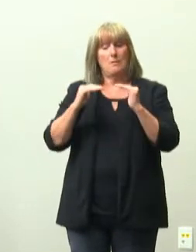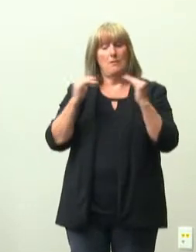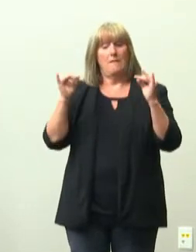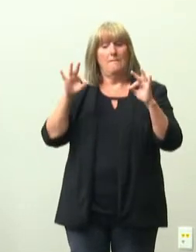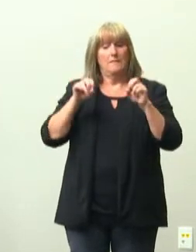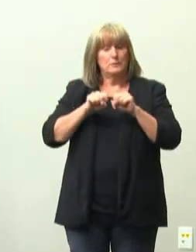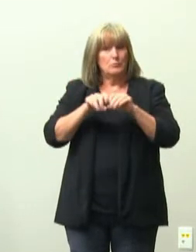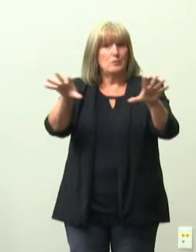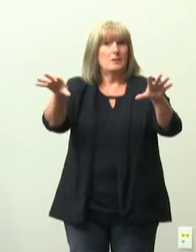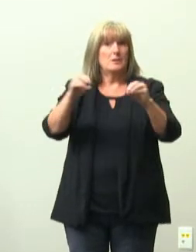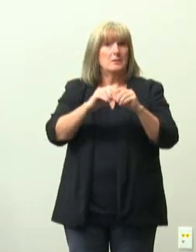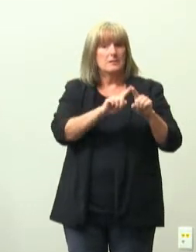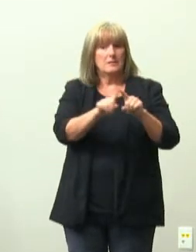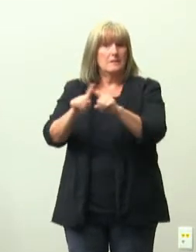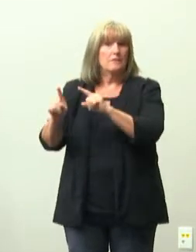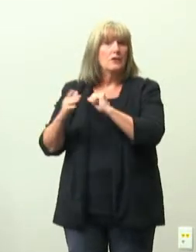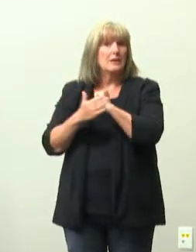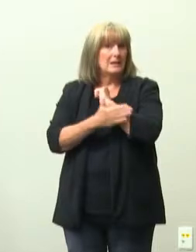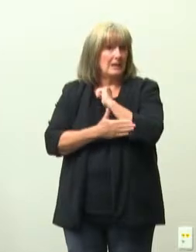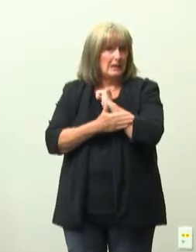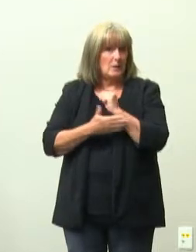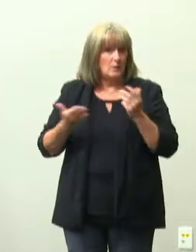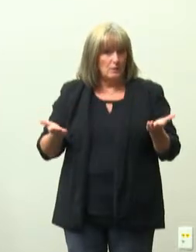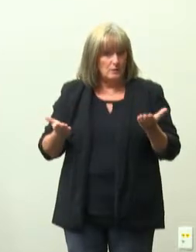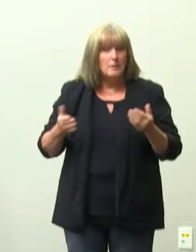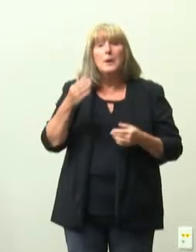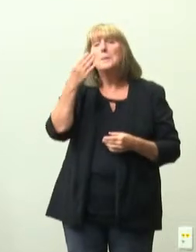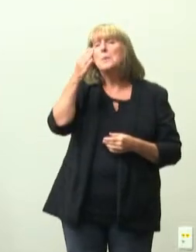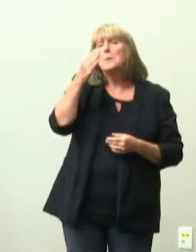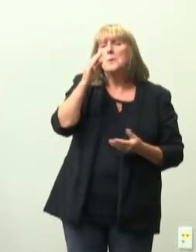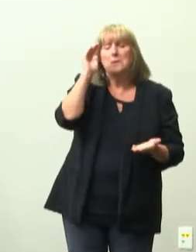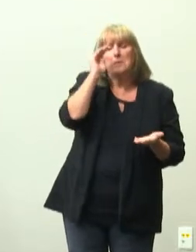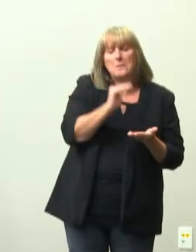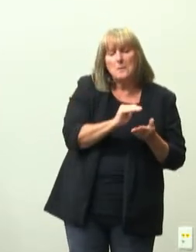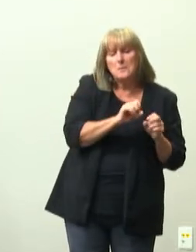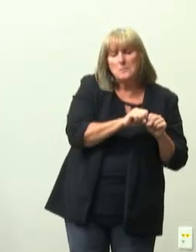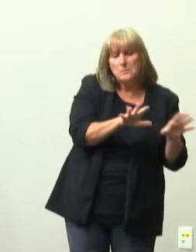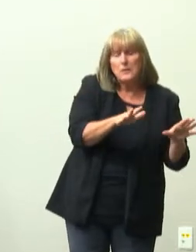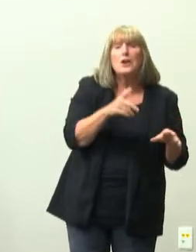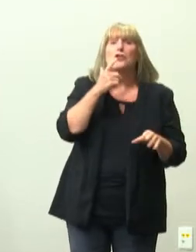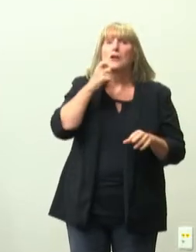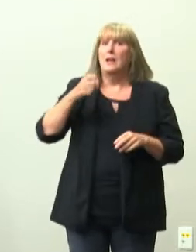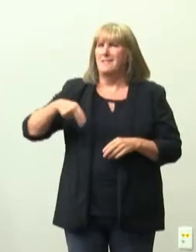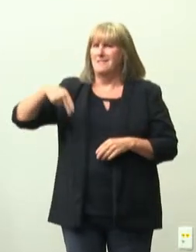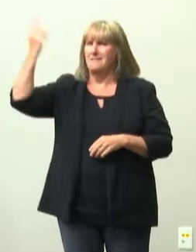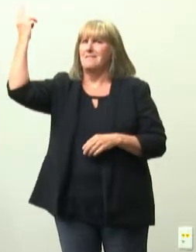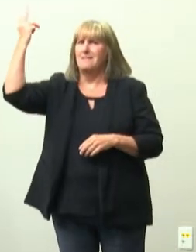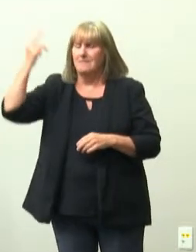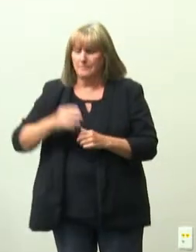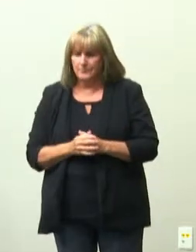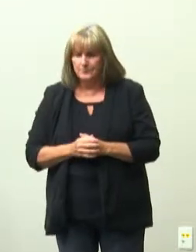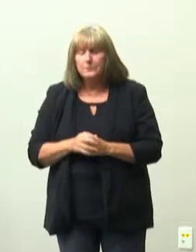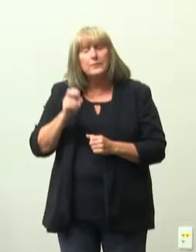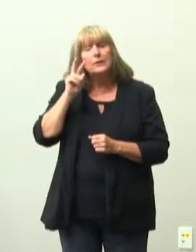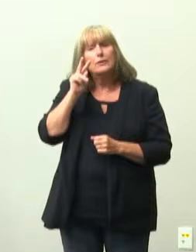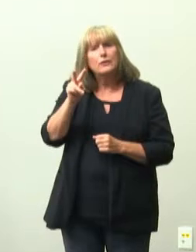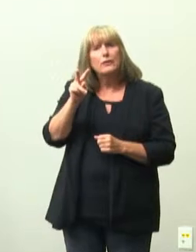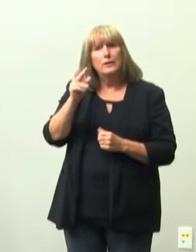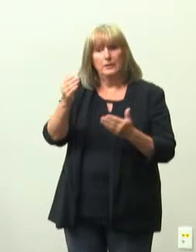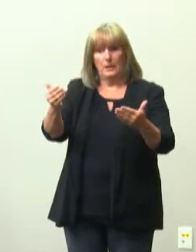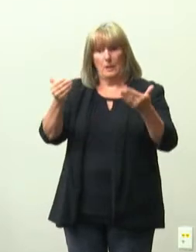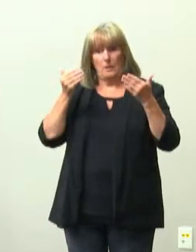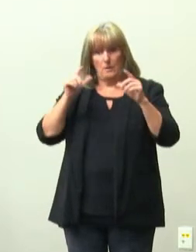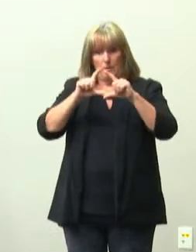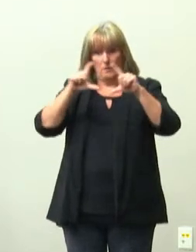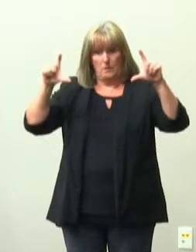across the nation. Blue represents low levels of transmission, and red represents high levels. And if you look at the close-up, you